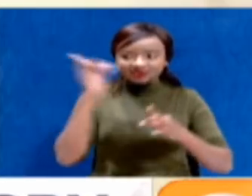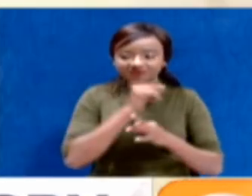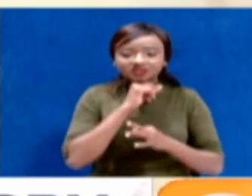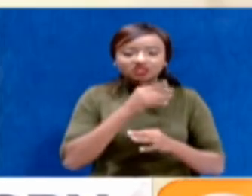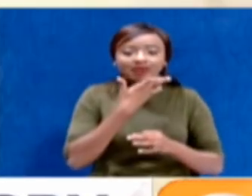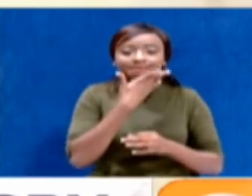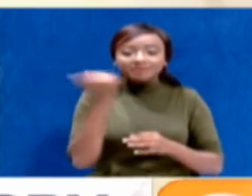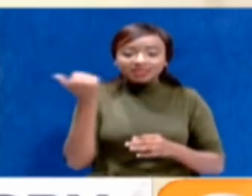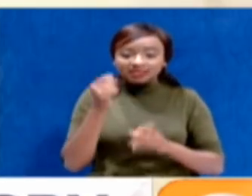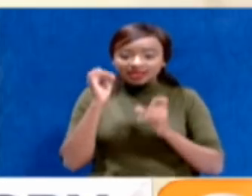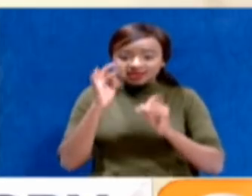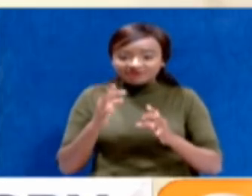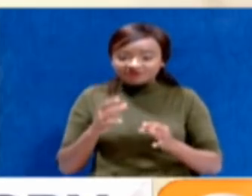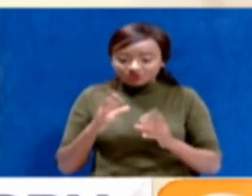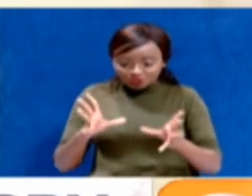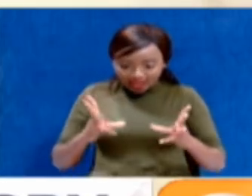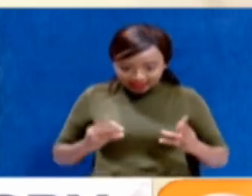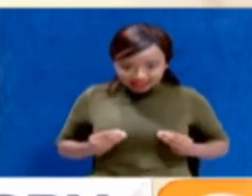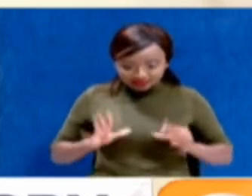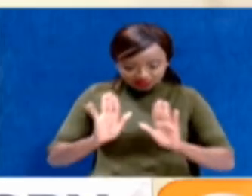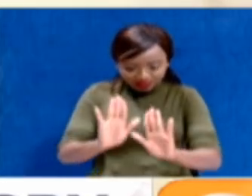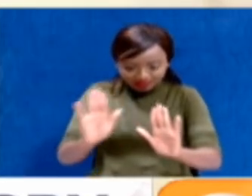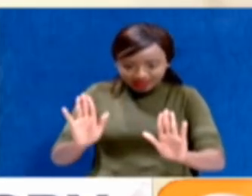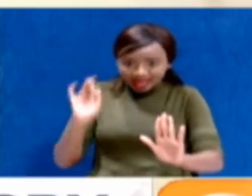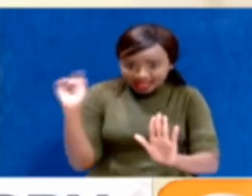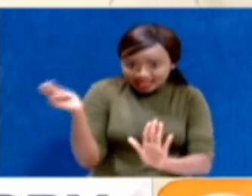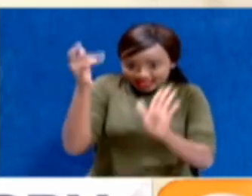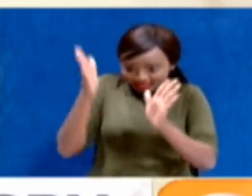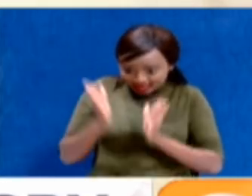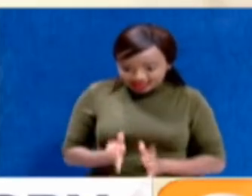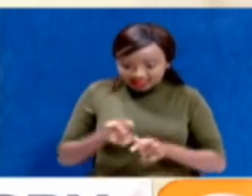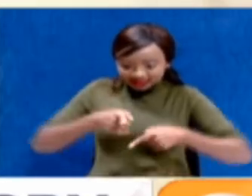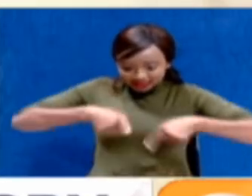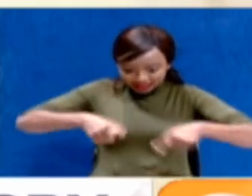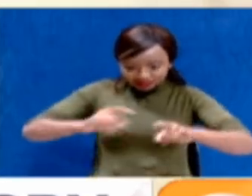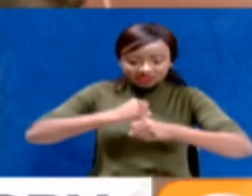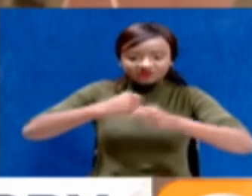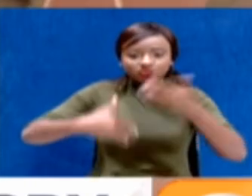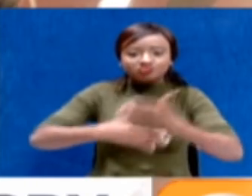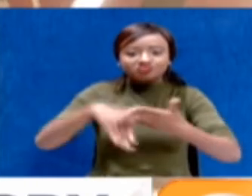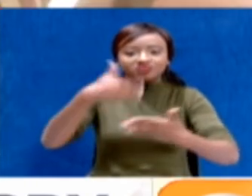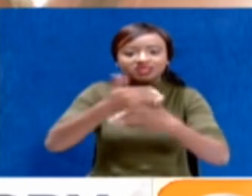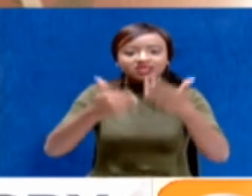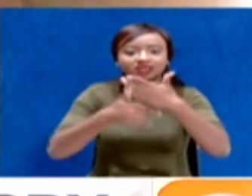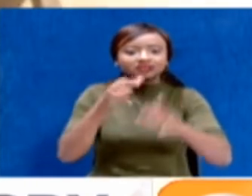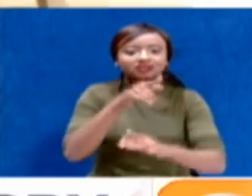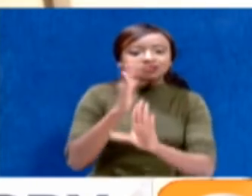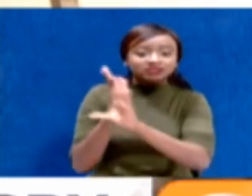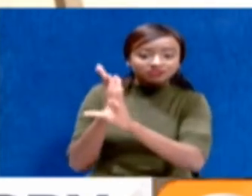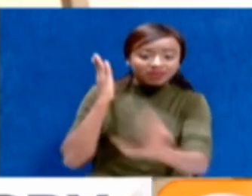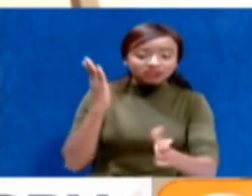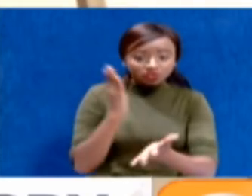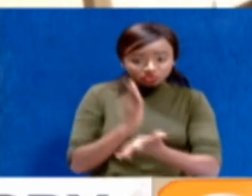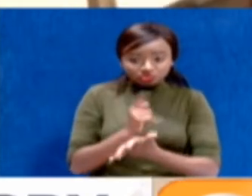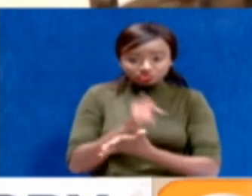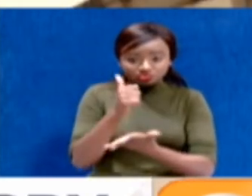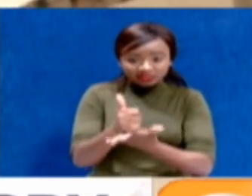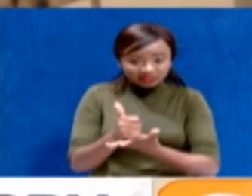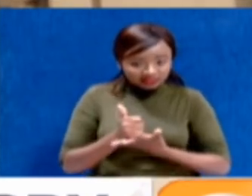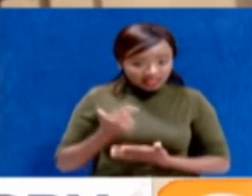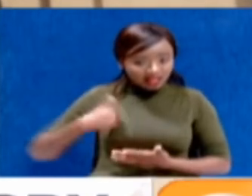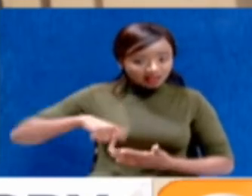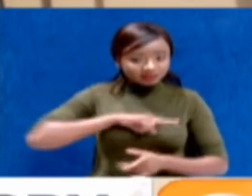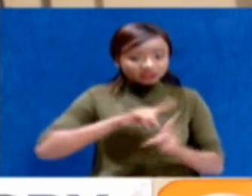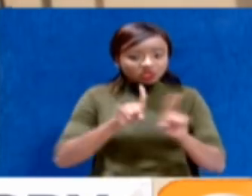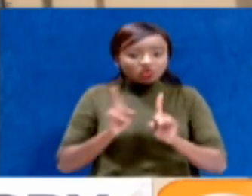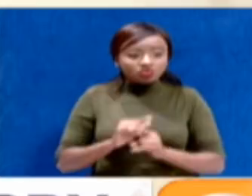it would be more impactful if we let Kenyans do it. And I think so far it's really helped us, and it's really helping the different